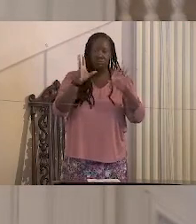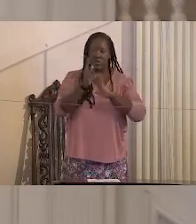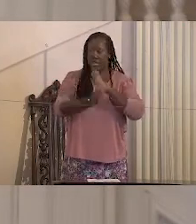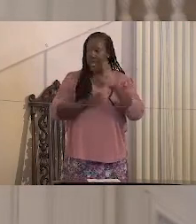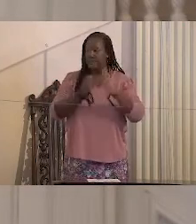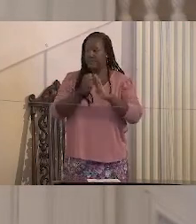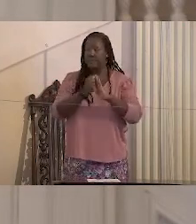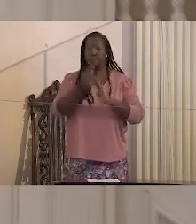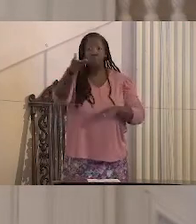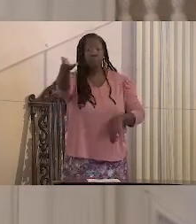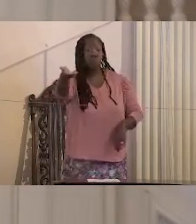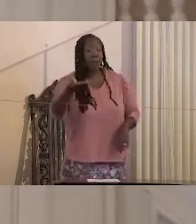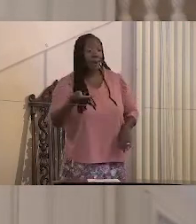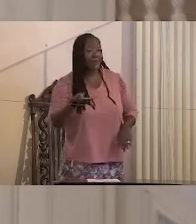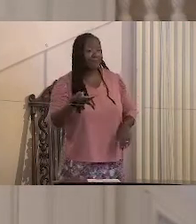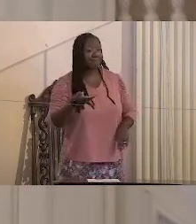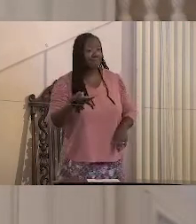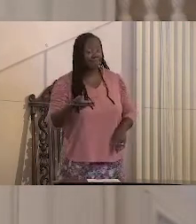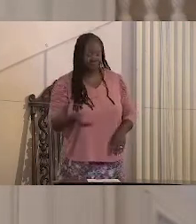Welcome.